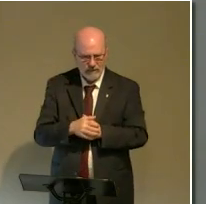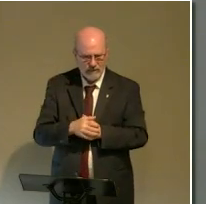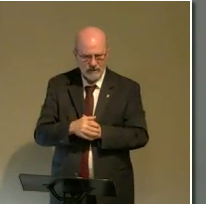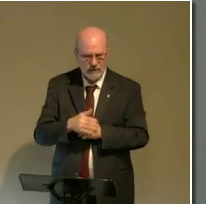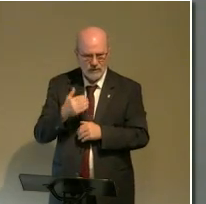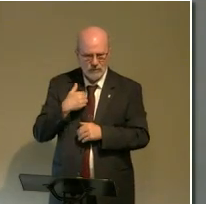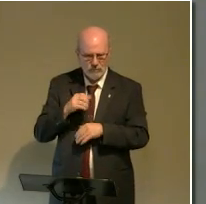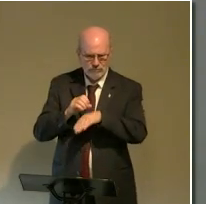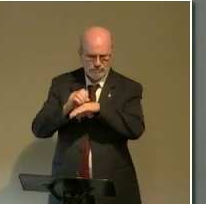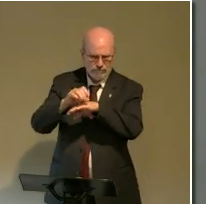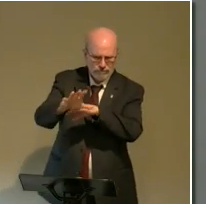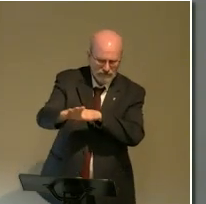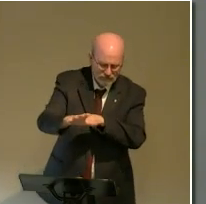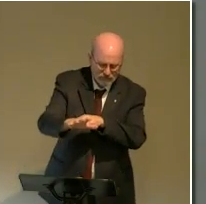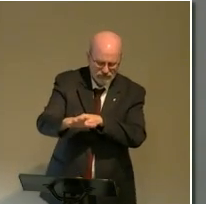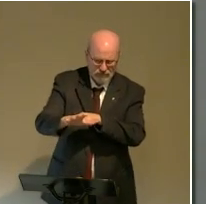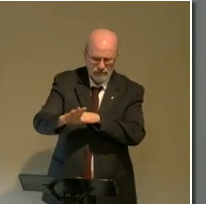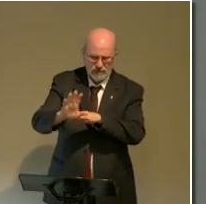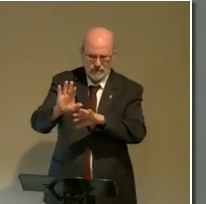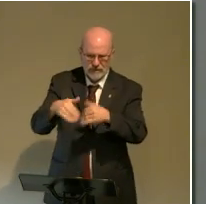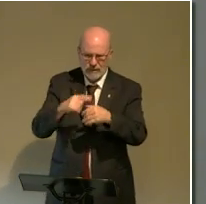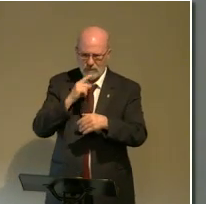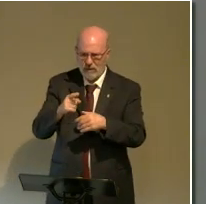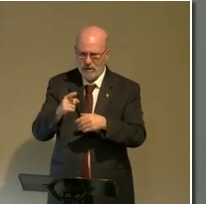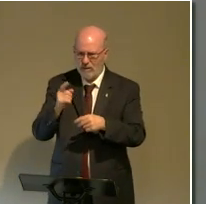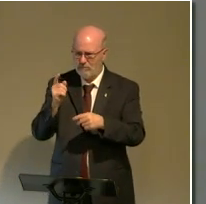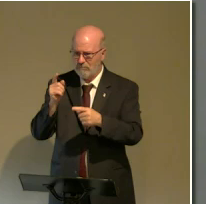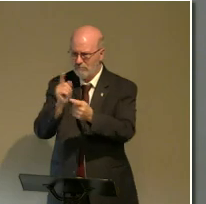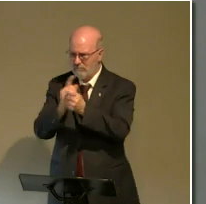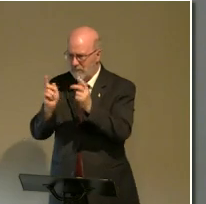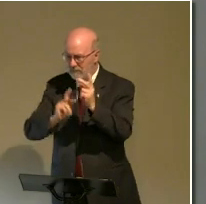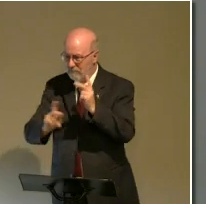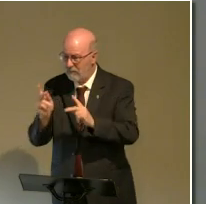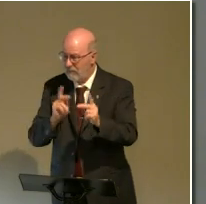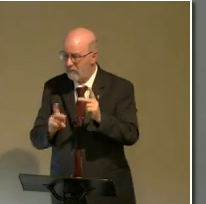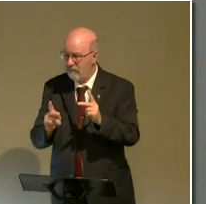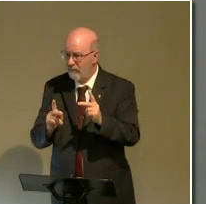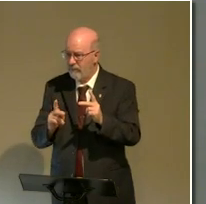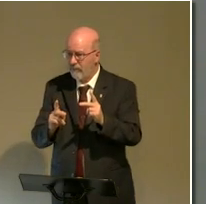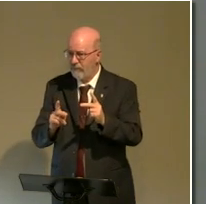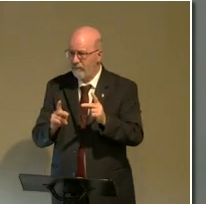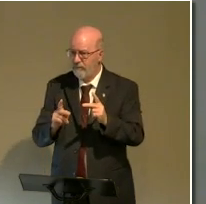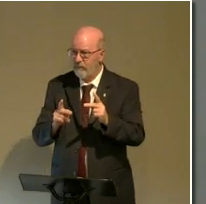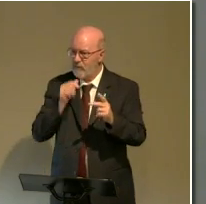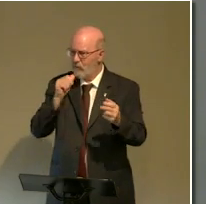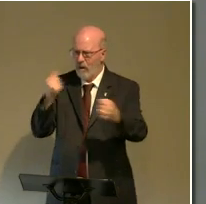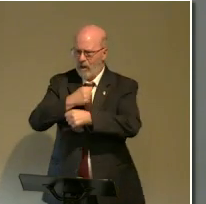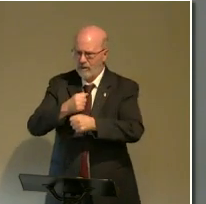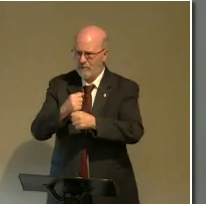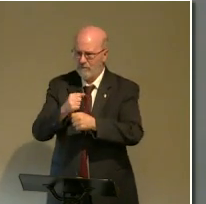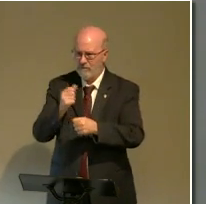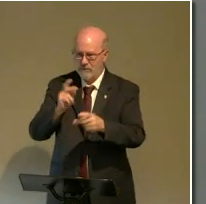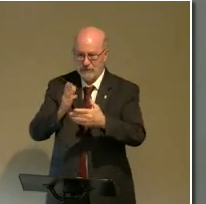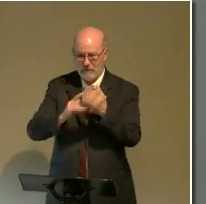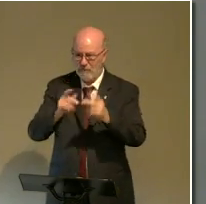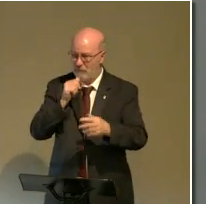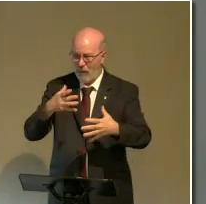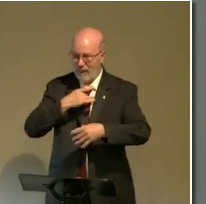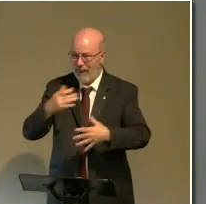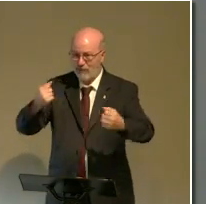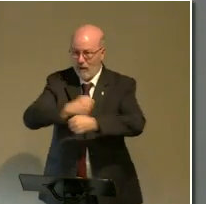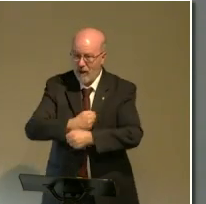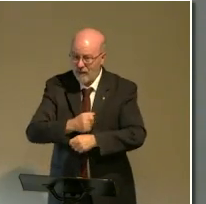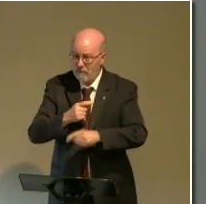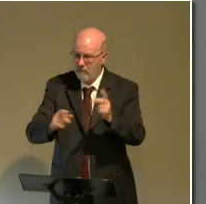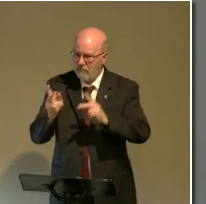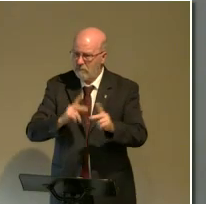can have an impact just the way we are towards people. I mean, don't hug them right away. Some people don't like hugs, right? But I'm saying,